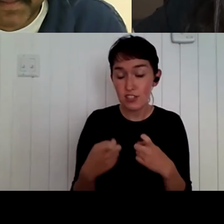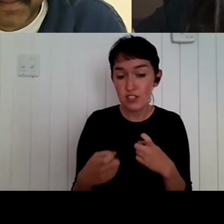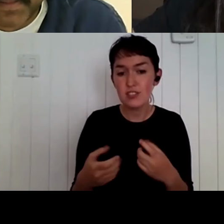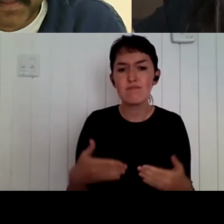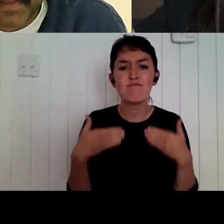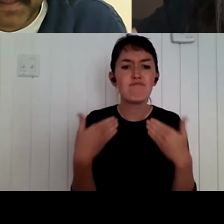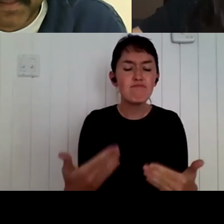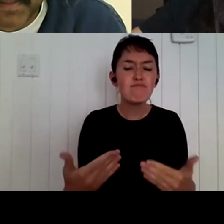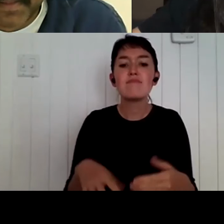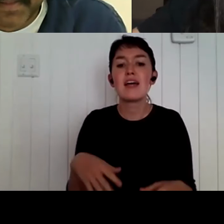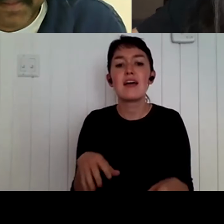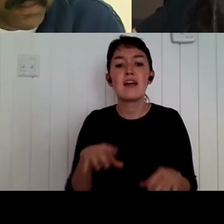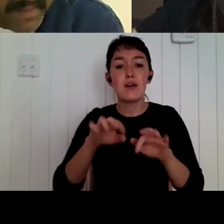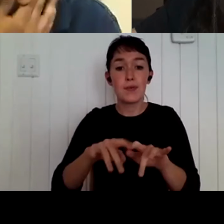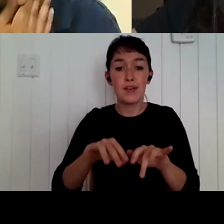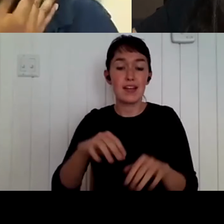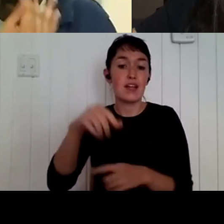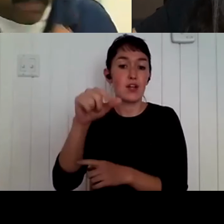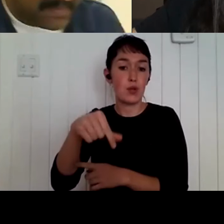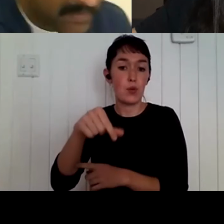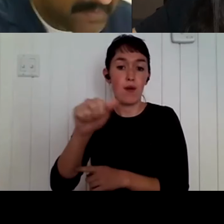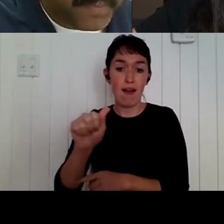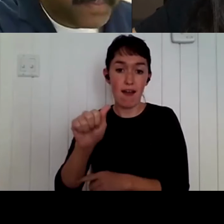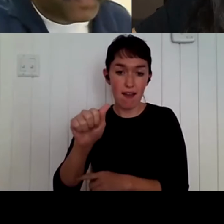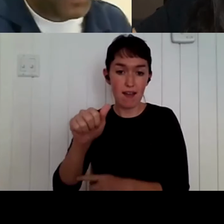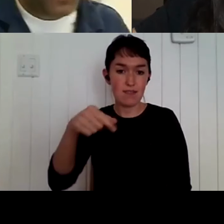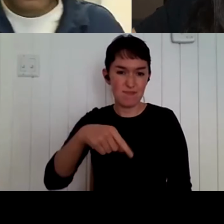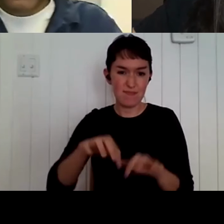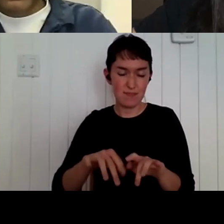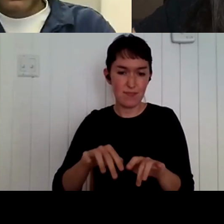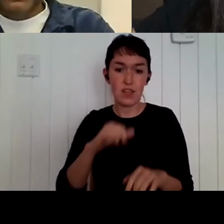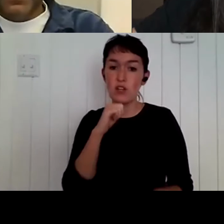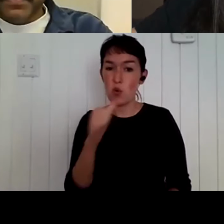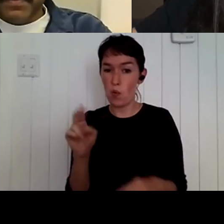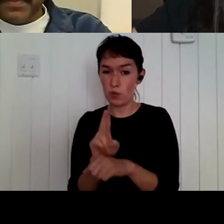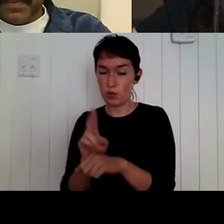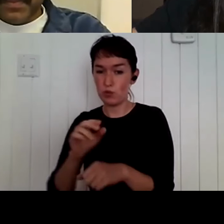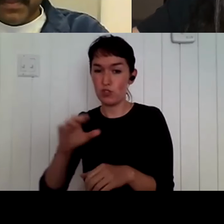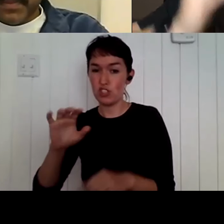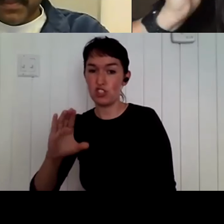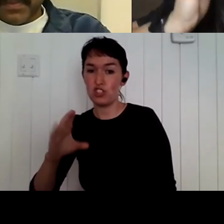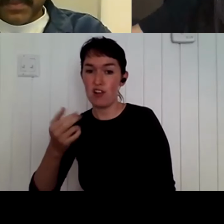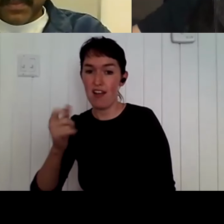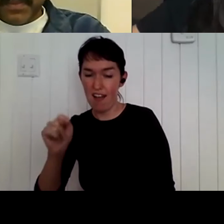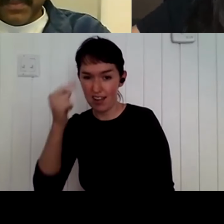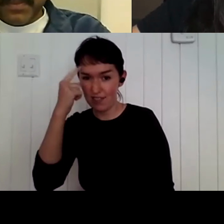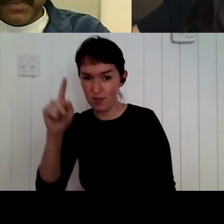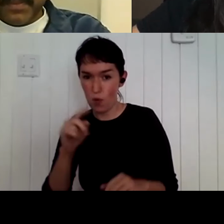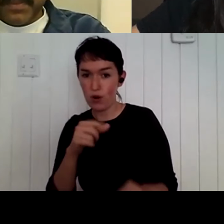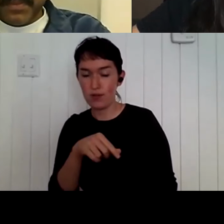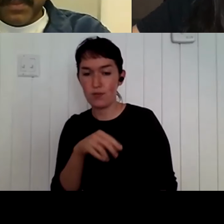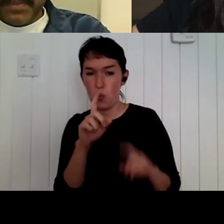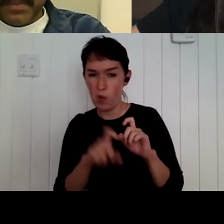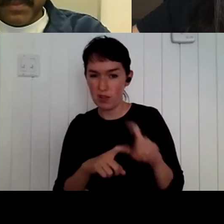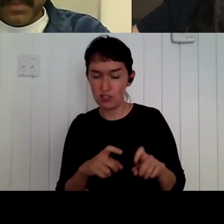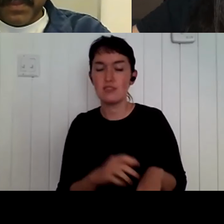your questions to the Q&A, which you can find at the bottom, not to be confused with the chat. And then we'll do that during the Q&A session,